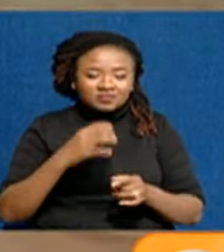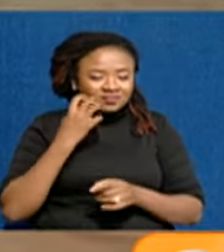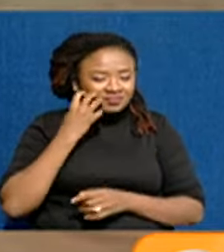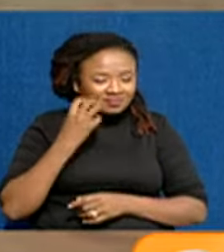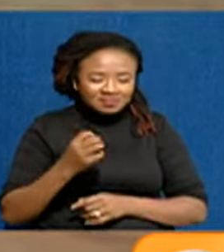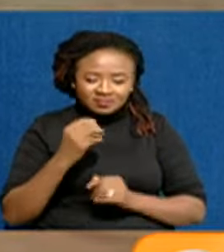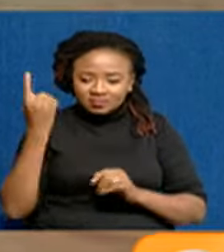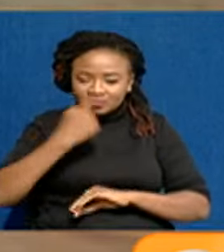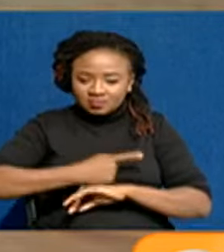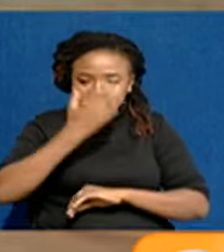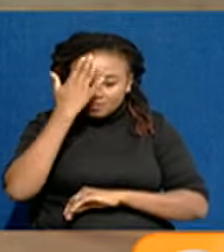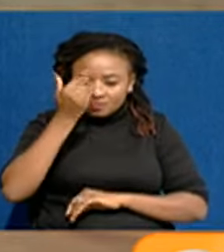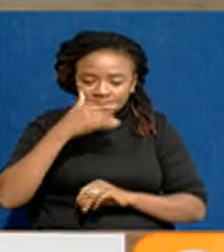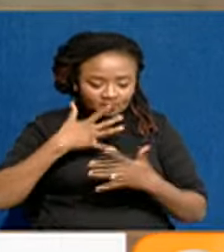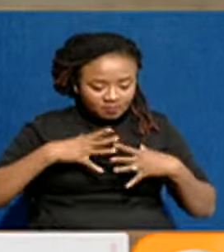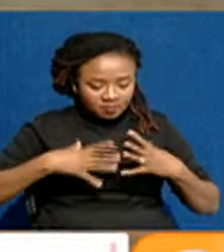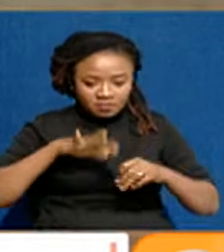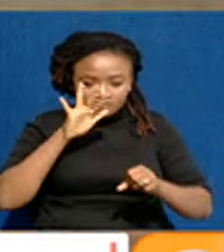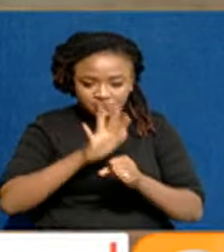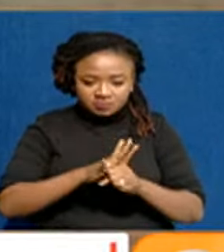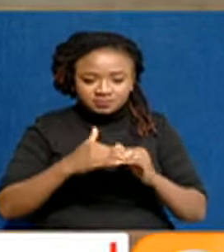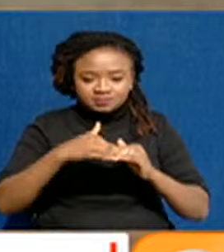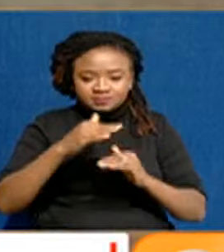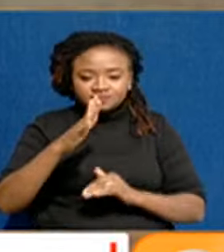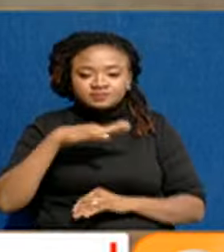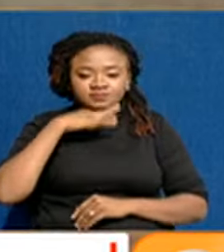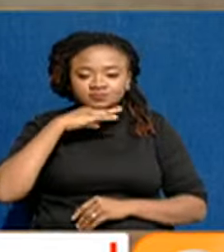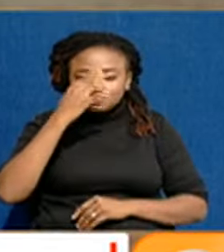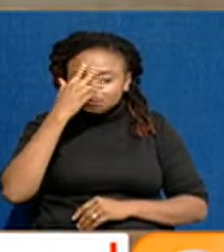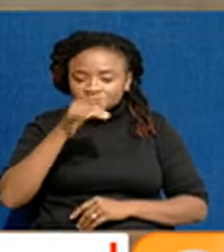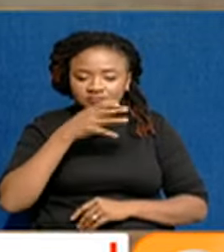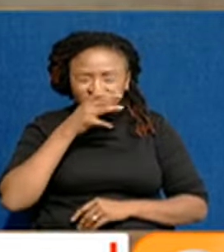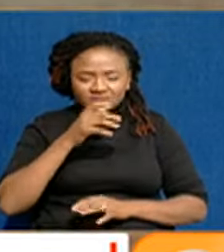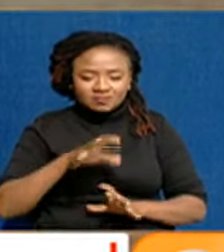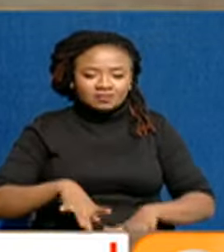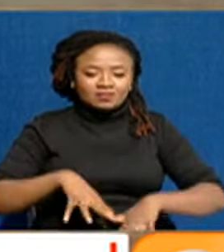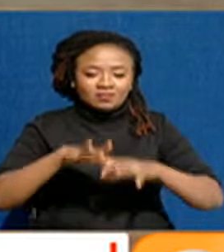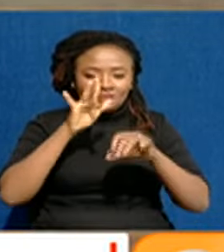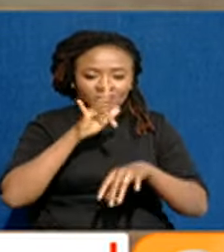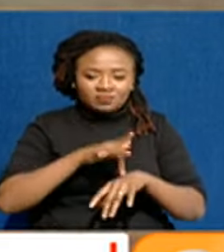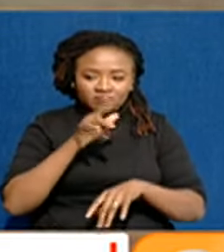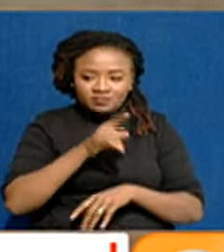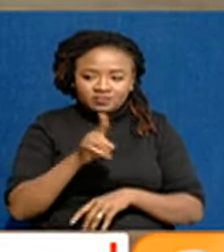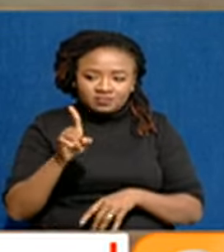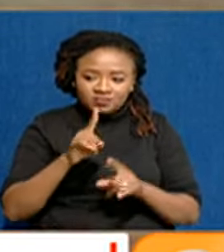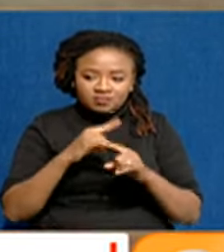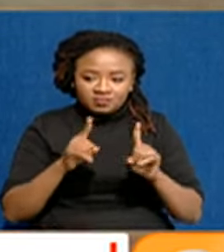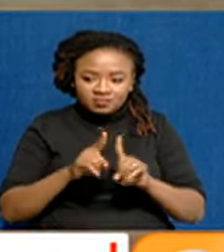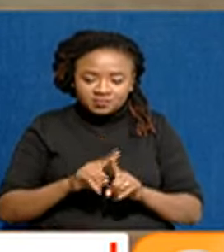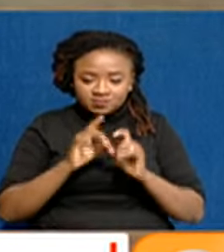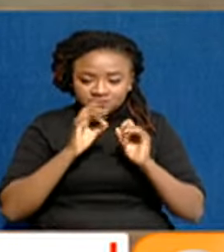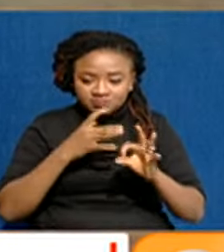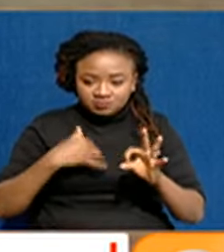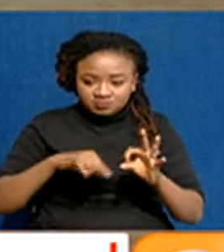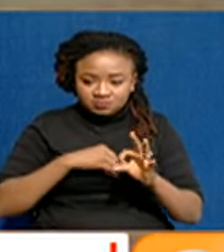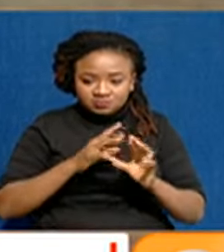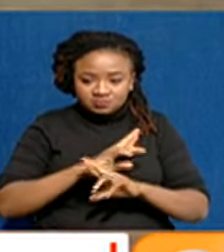people having lost their lives to the impacts of flood. Missteps, if we are to have this